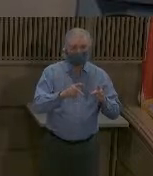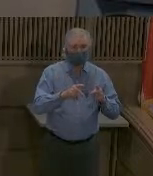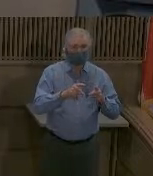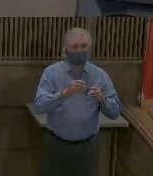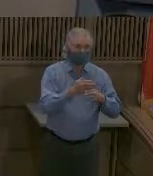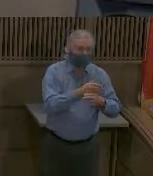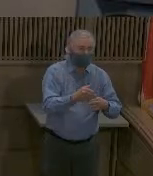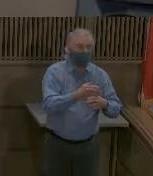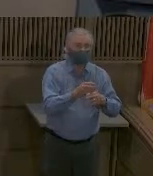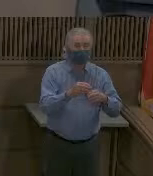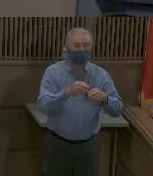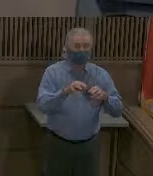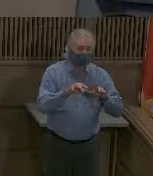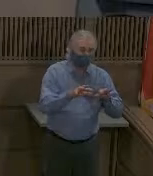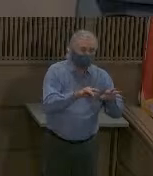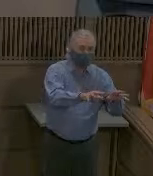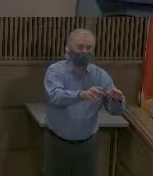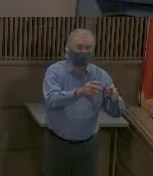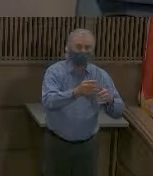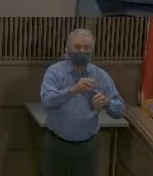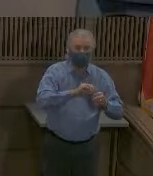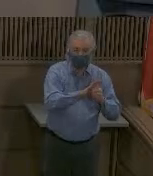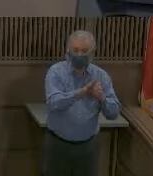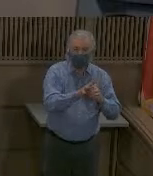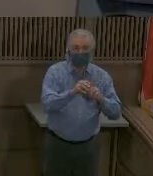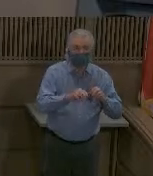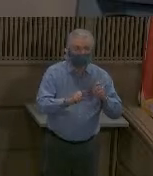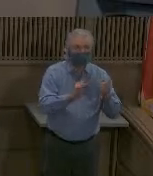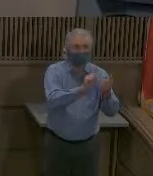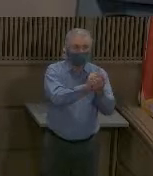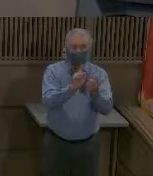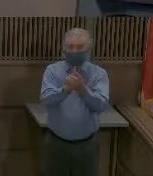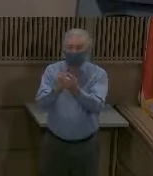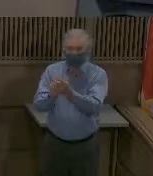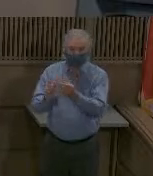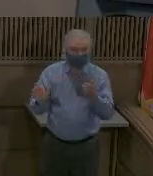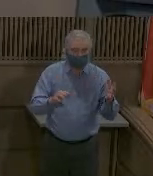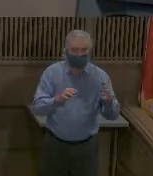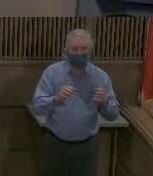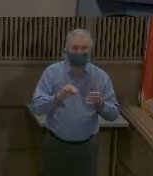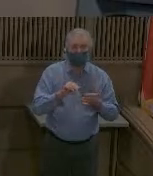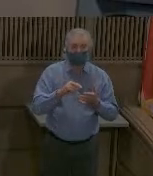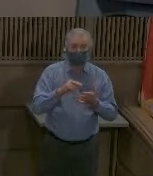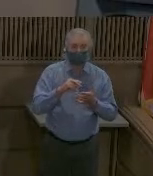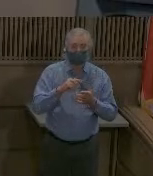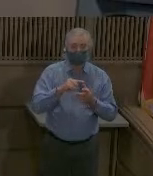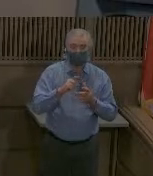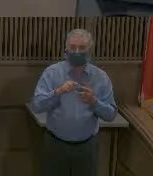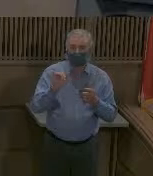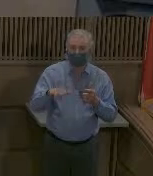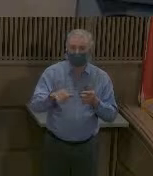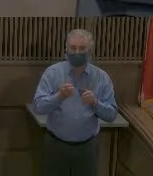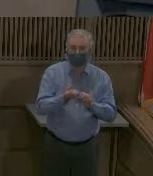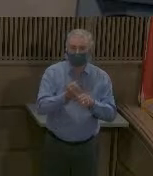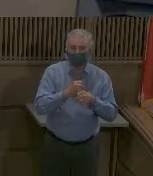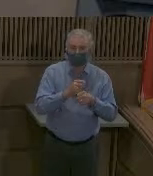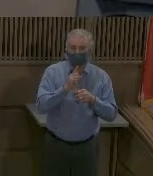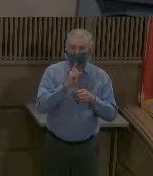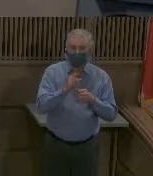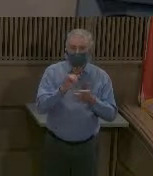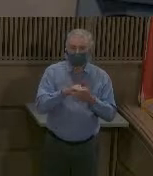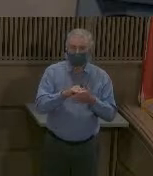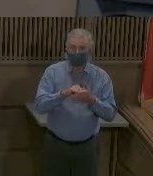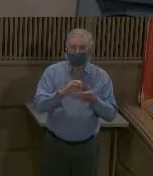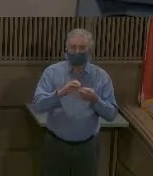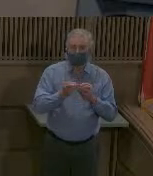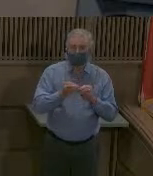more homes, more people, and then they went out to the community. And so it naturally makes sense statistically that that number has continued